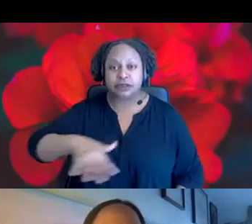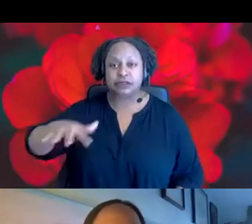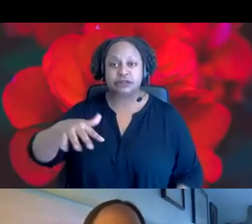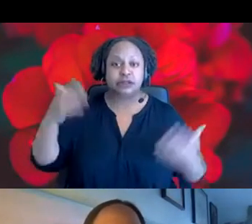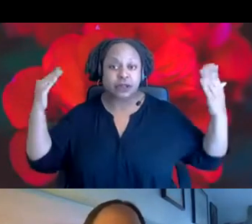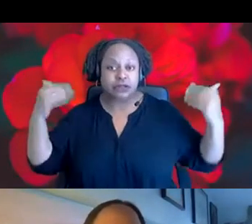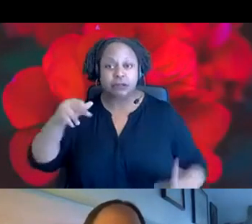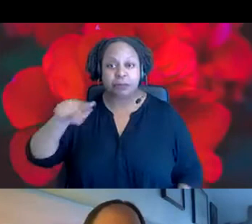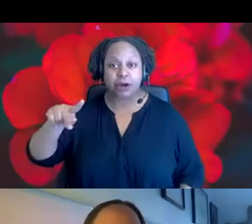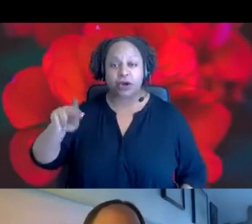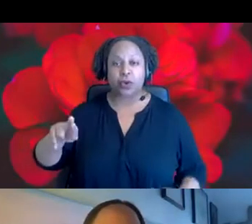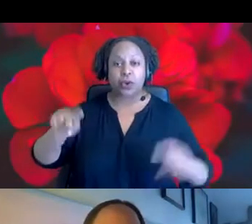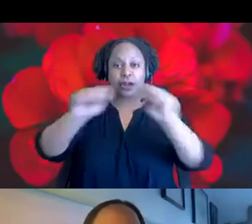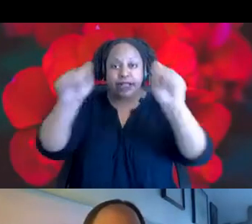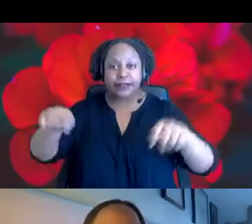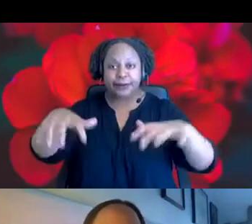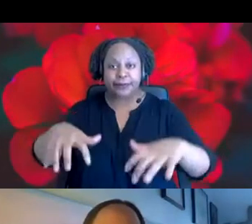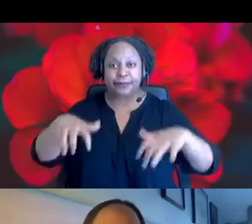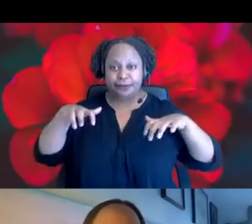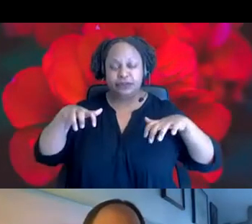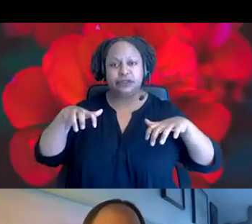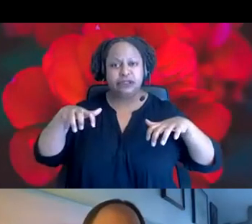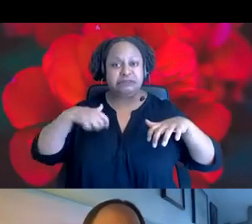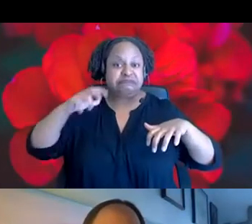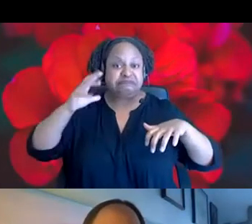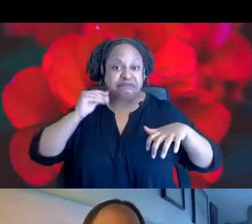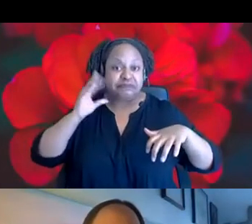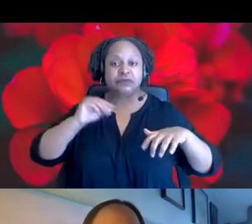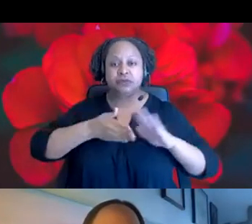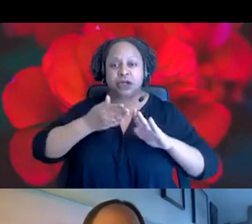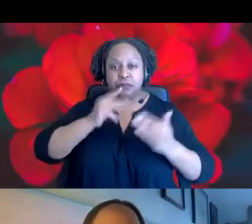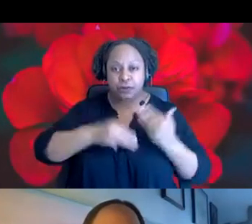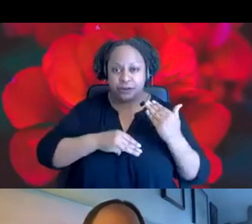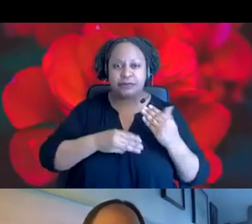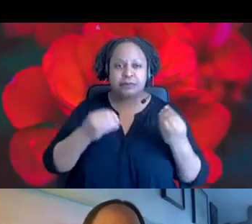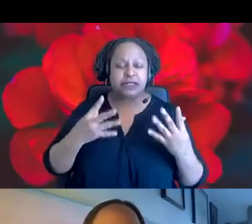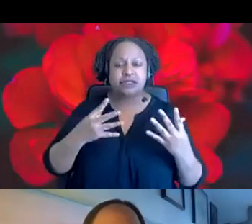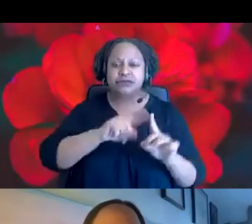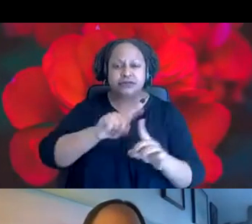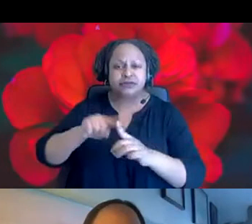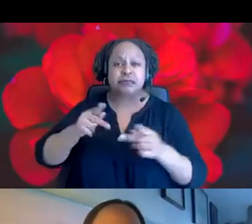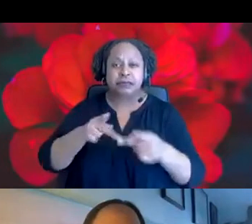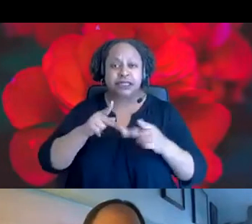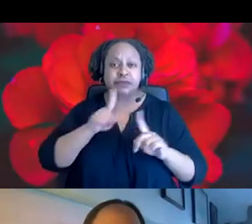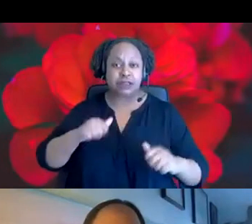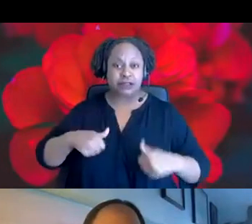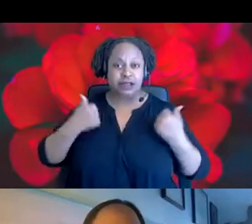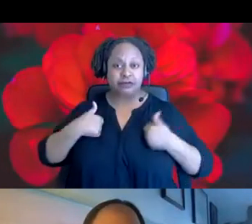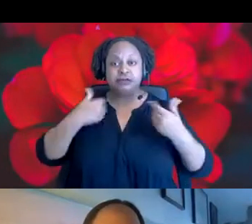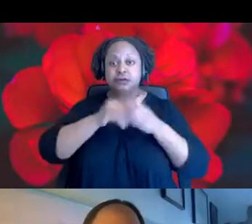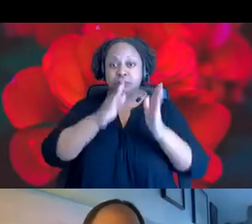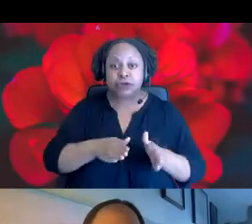a proscenium theater, you know, I've been doing programming and many of us have been doing programming in many places, but that live experience is